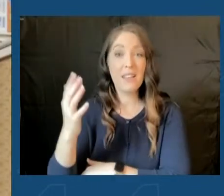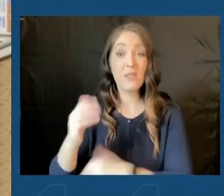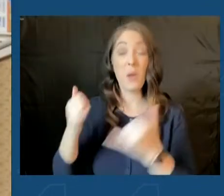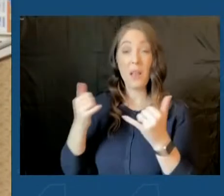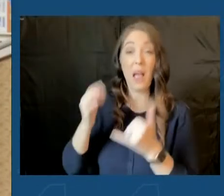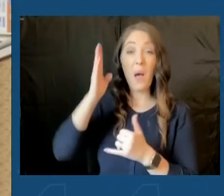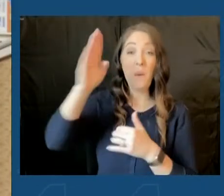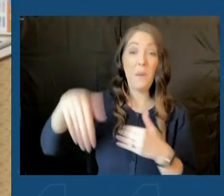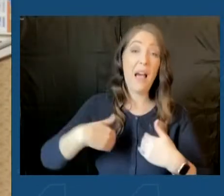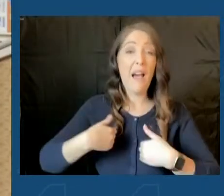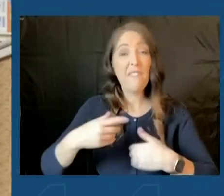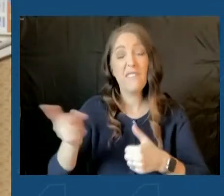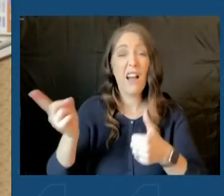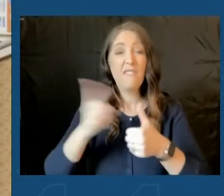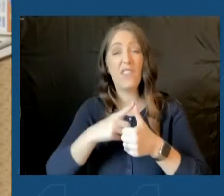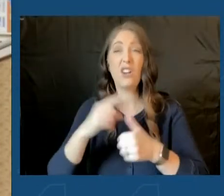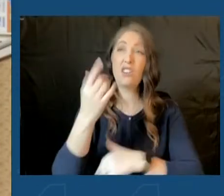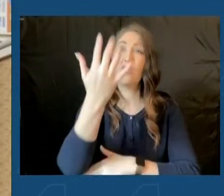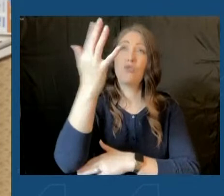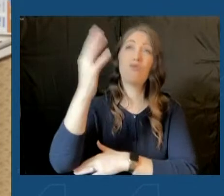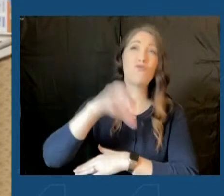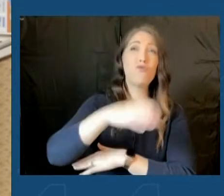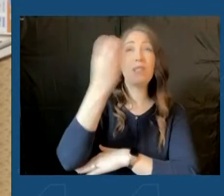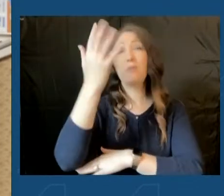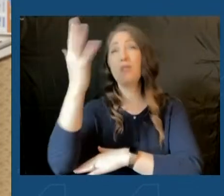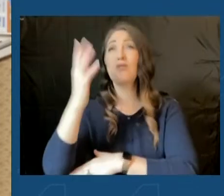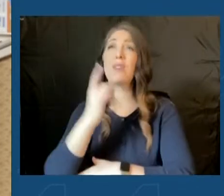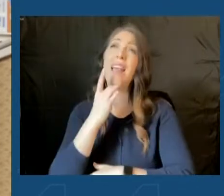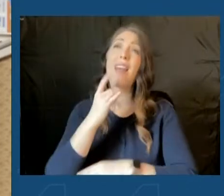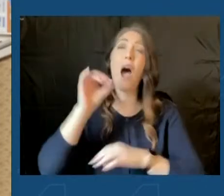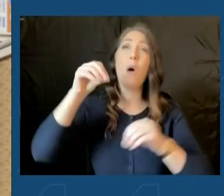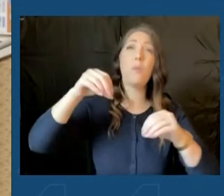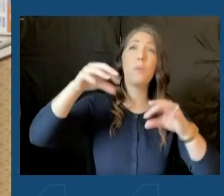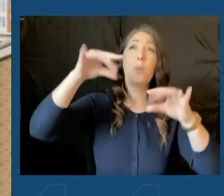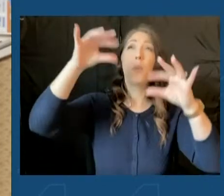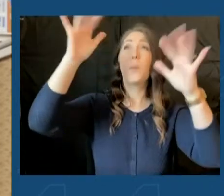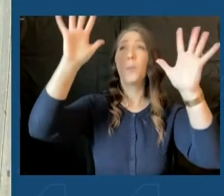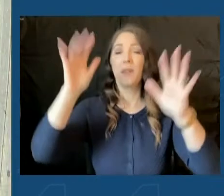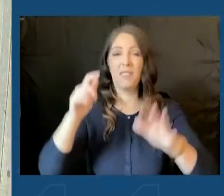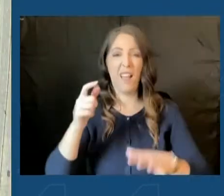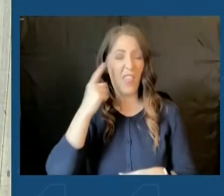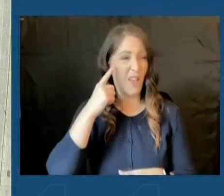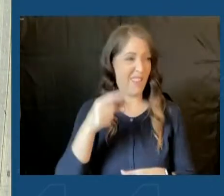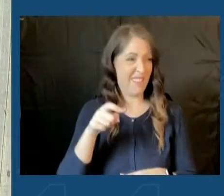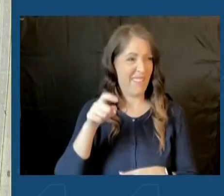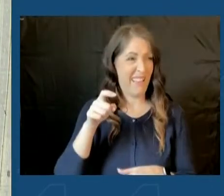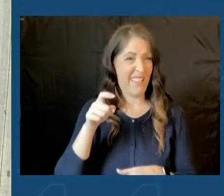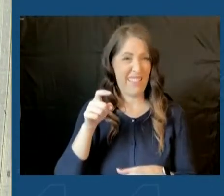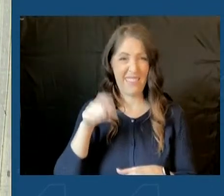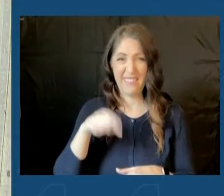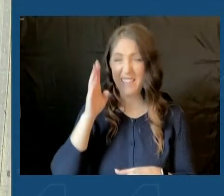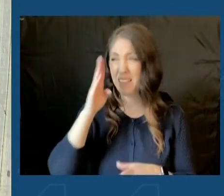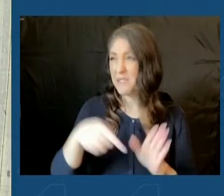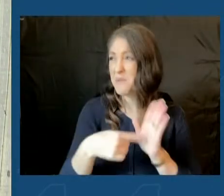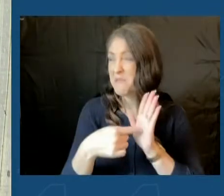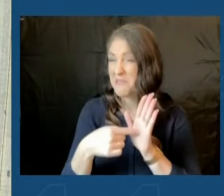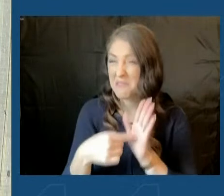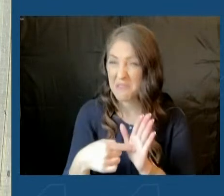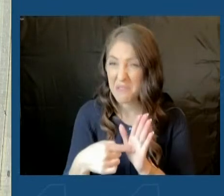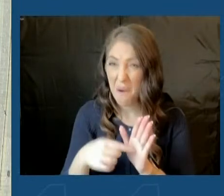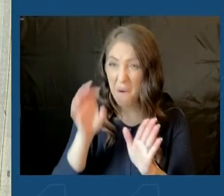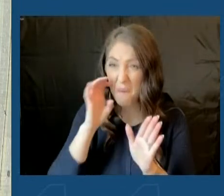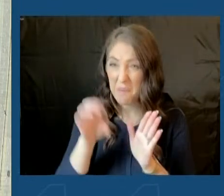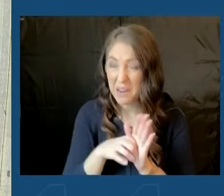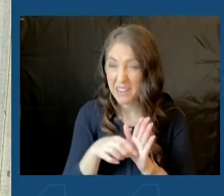We're all walking around with boots, it was kind of a cold, yucky day. It's like, is this really gonna be what they're showing on these pictures? Is this possible? Can this